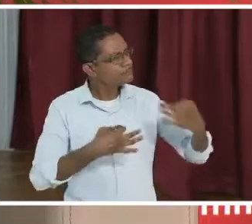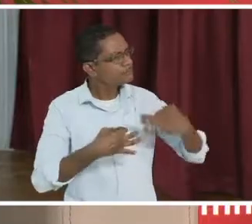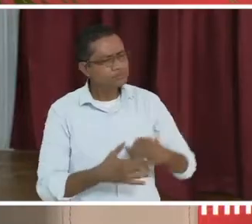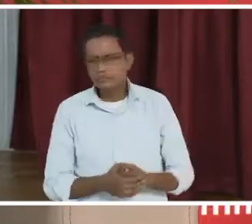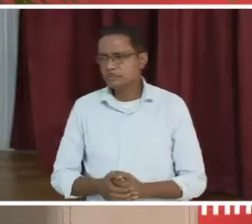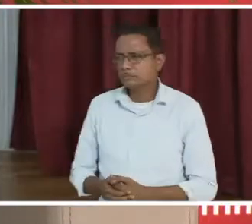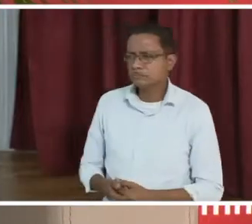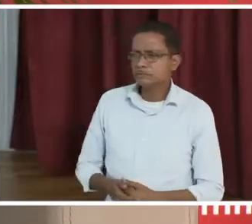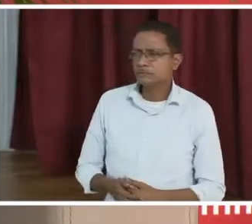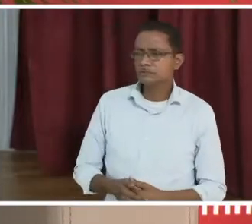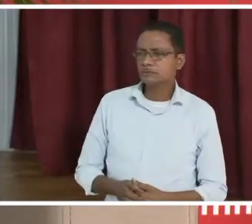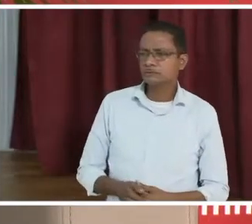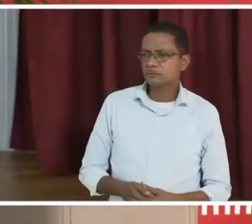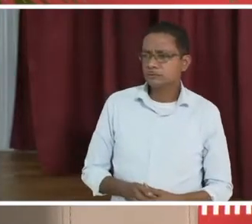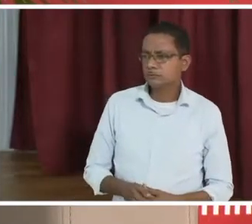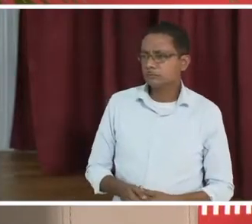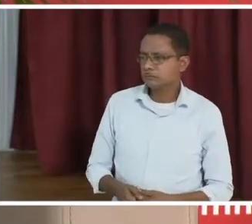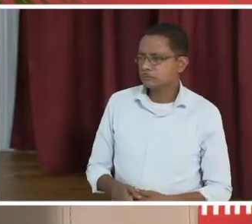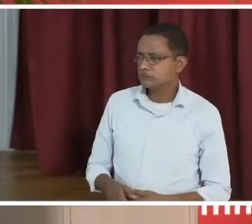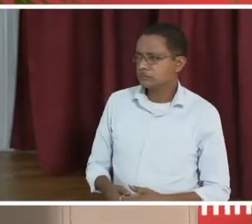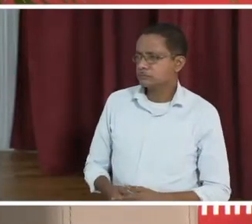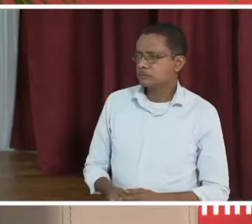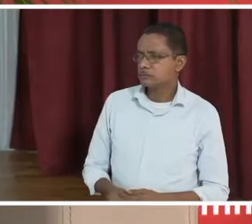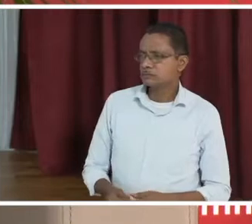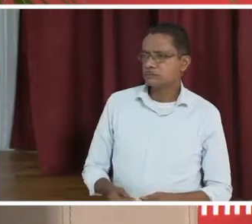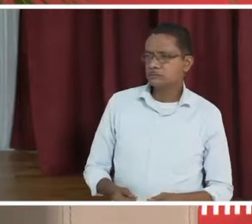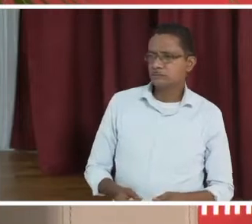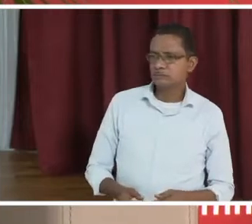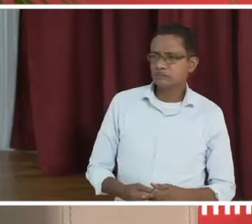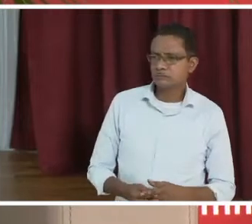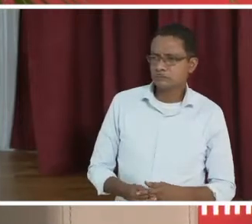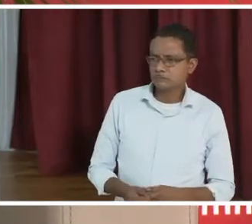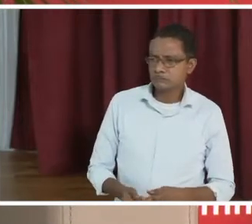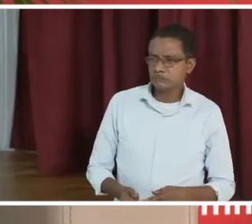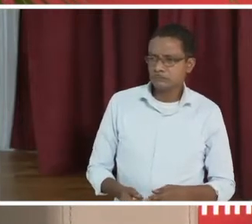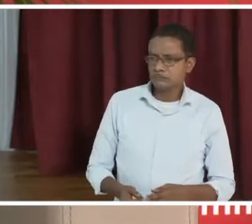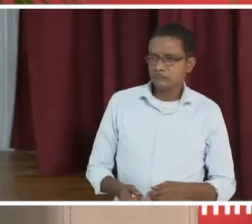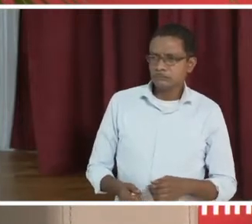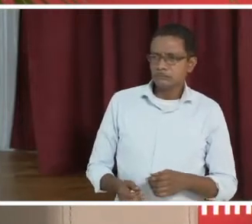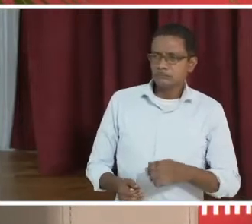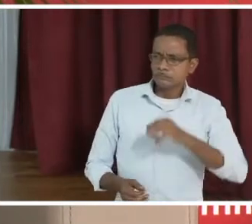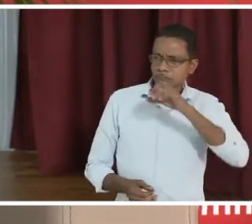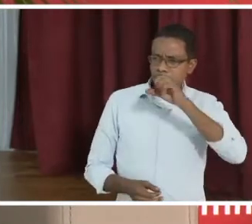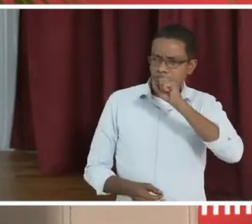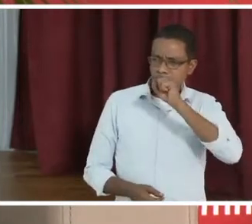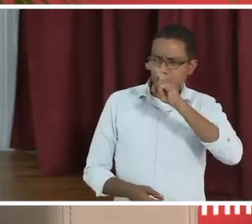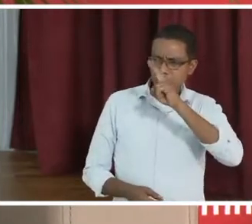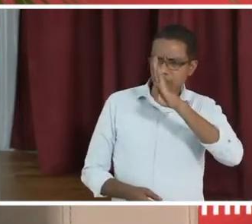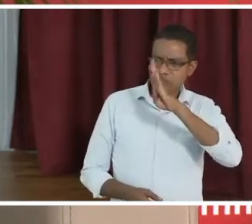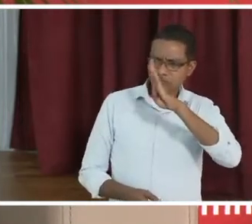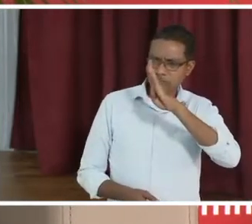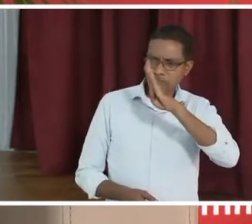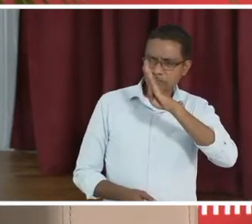to sign a deed of sublease, right? Deed of sublease is specific to HEC because they're in charge of a bigger